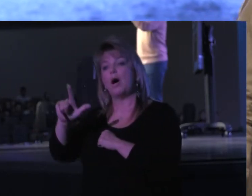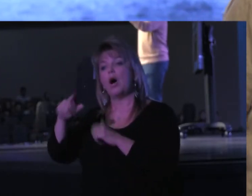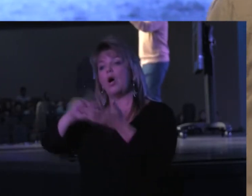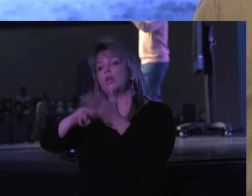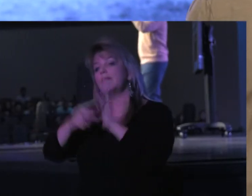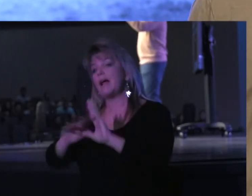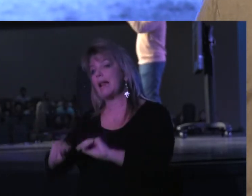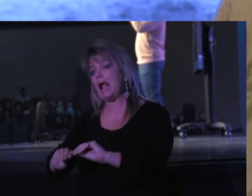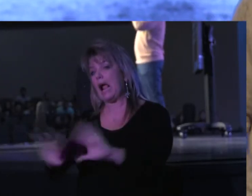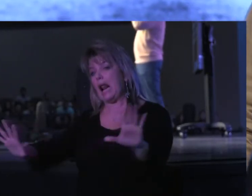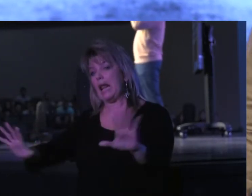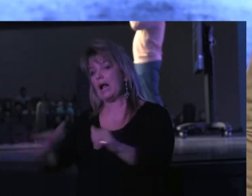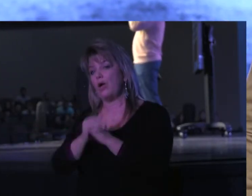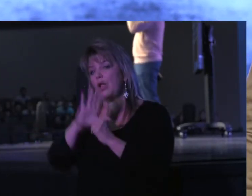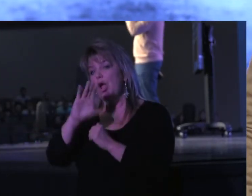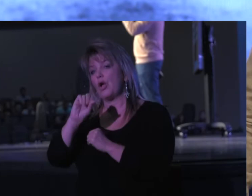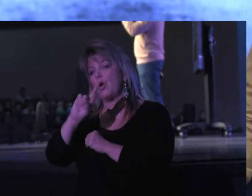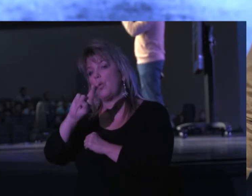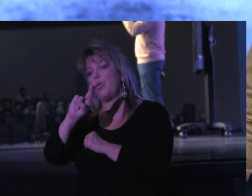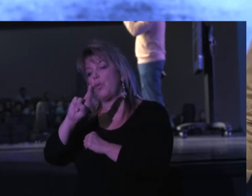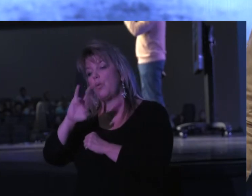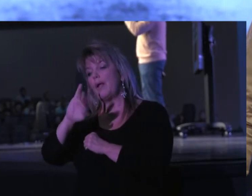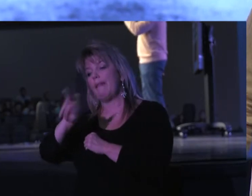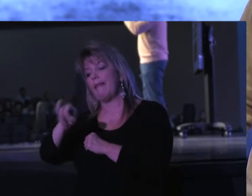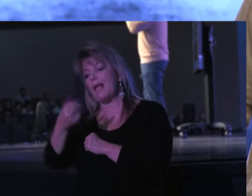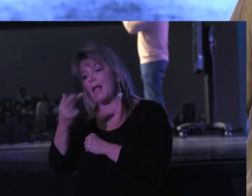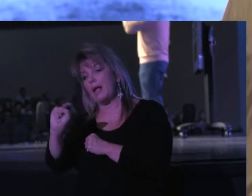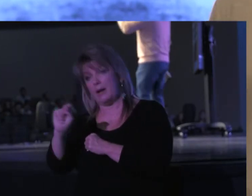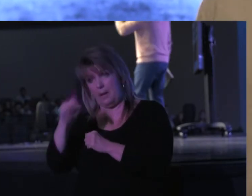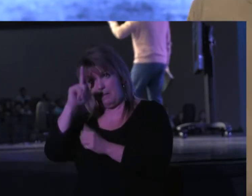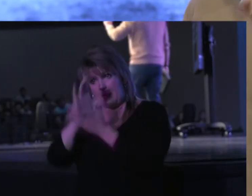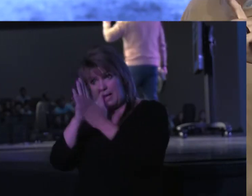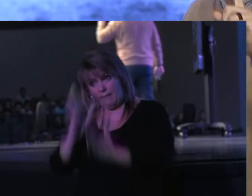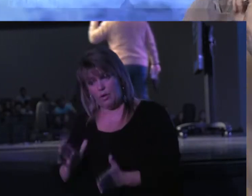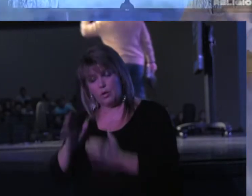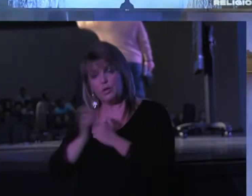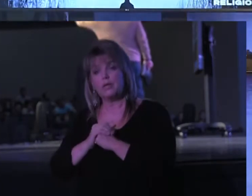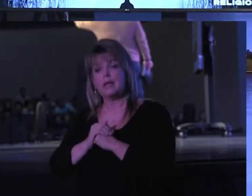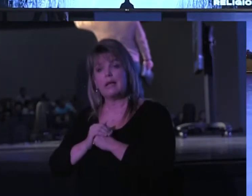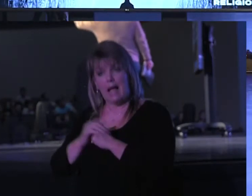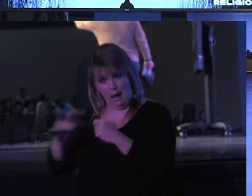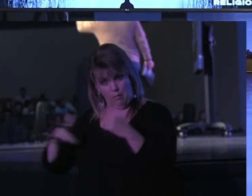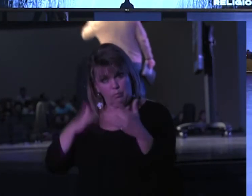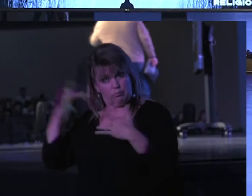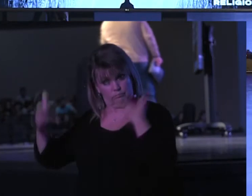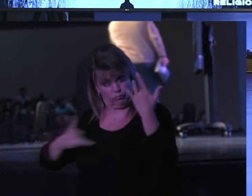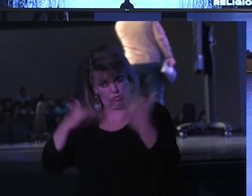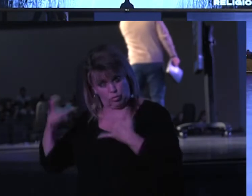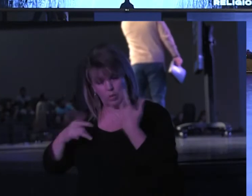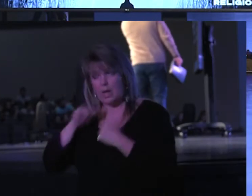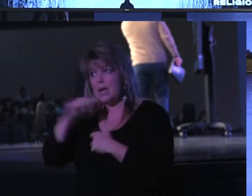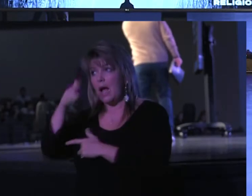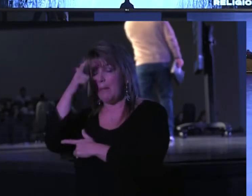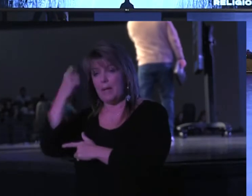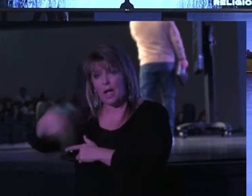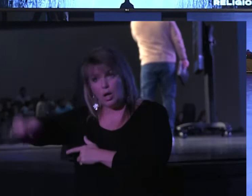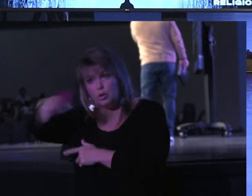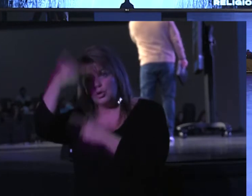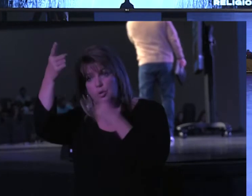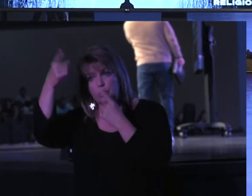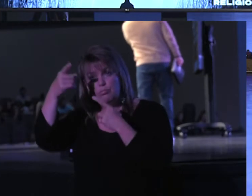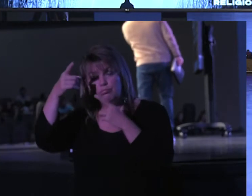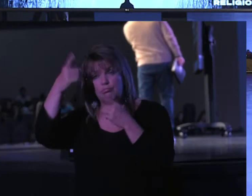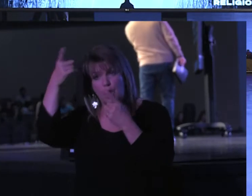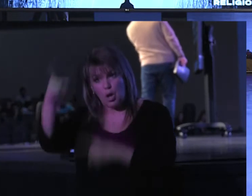defined it clearly to the Corinthian believers. Look what he says. As it is, I rejoice. Not because you were